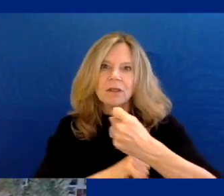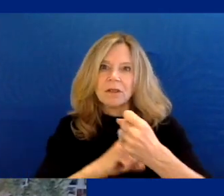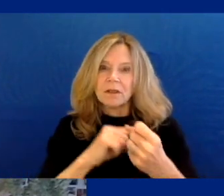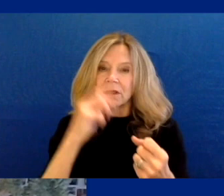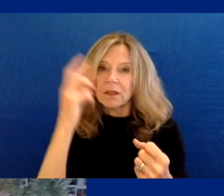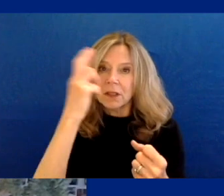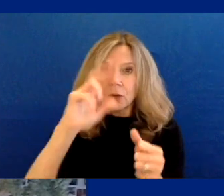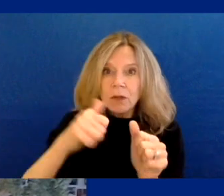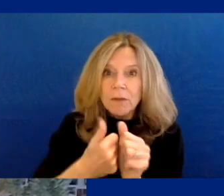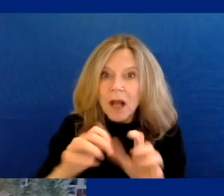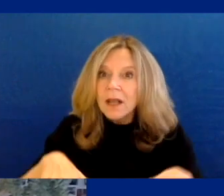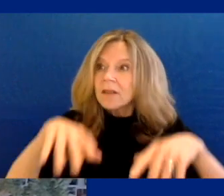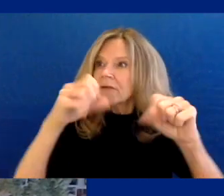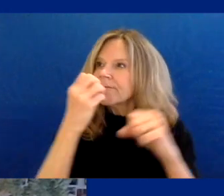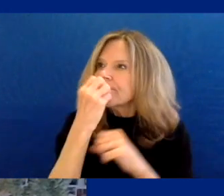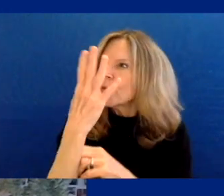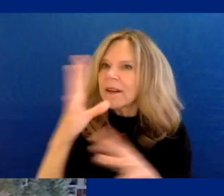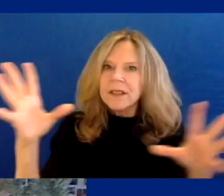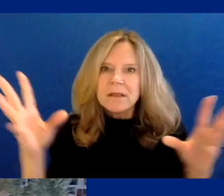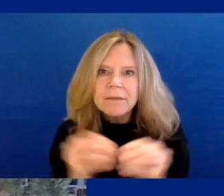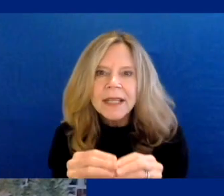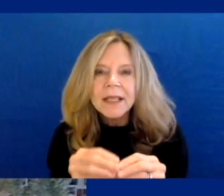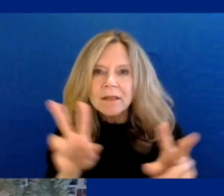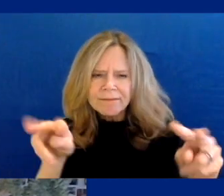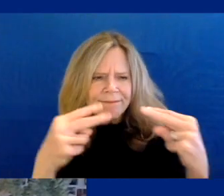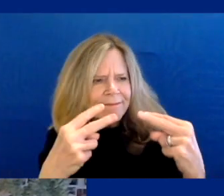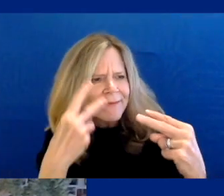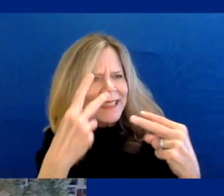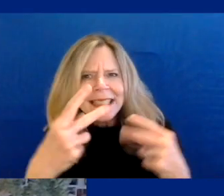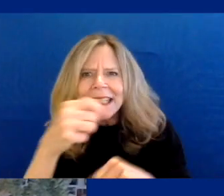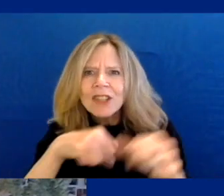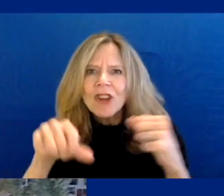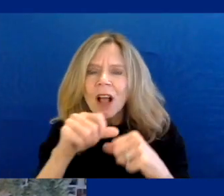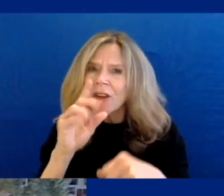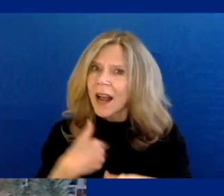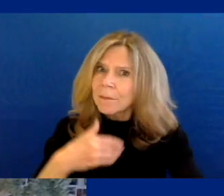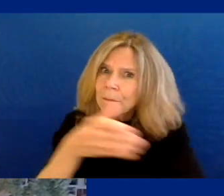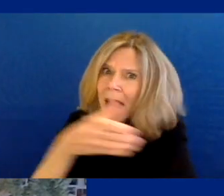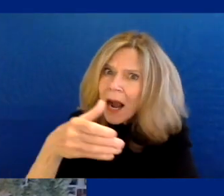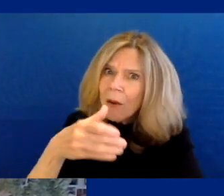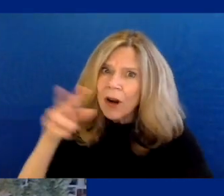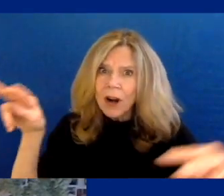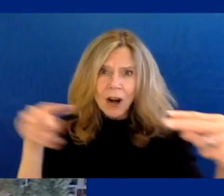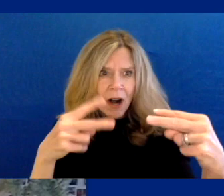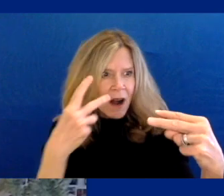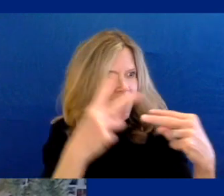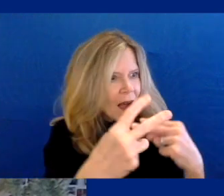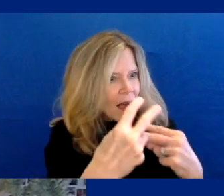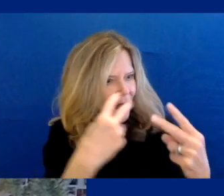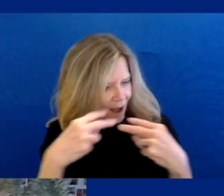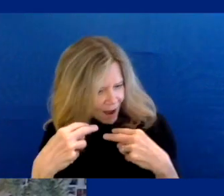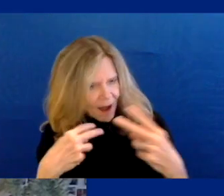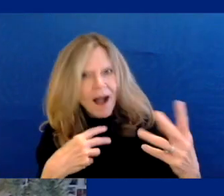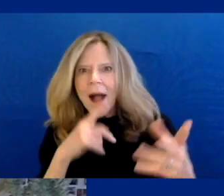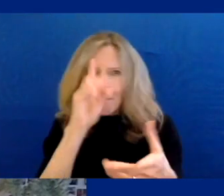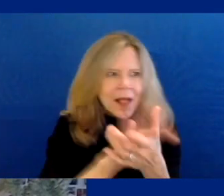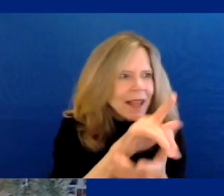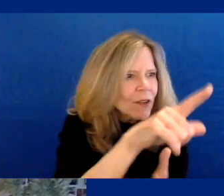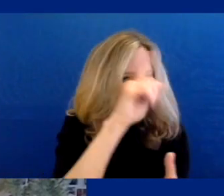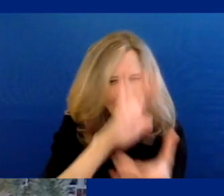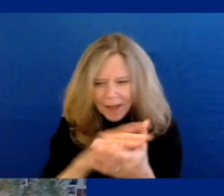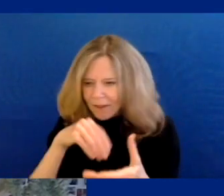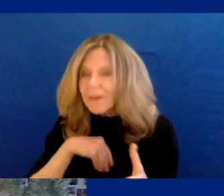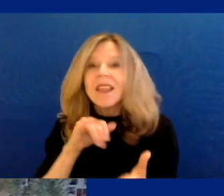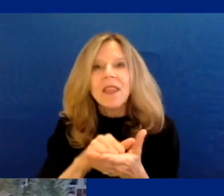these breakfasts events so that we can see each other, so that in the power of seeing each other, we can believe in ourselves and each other. And